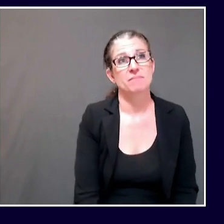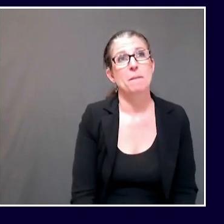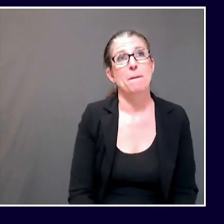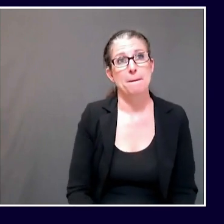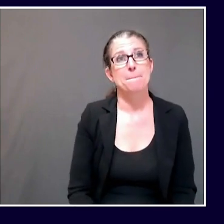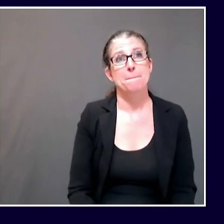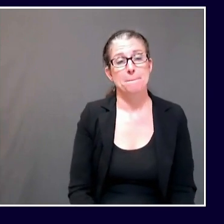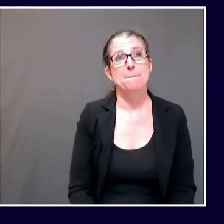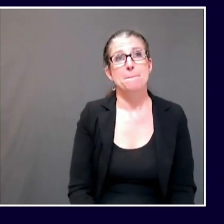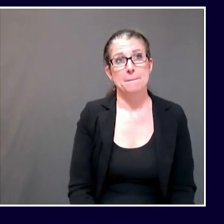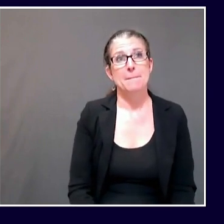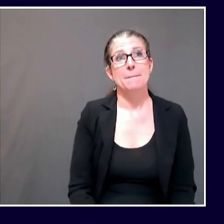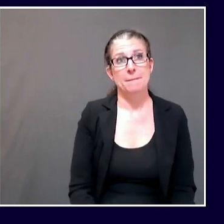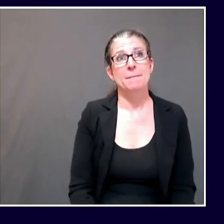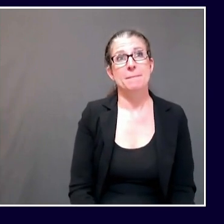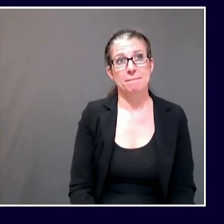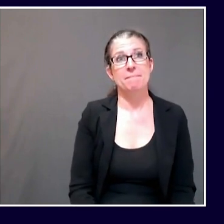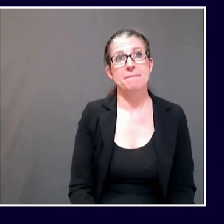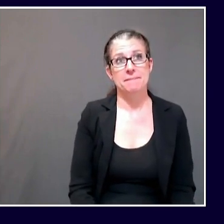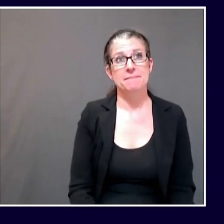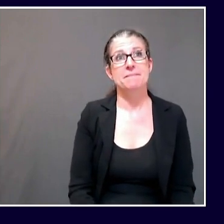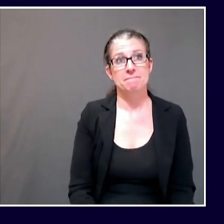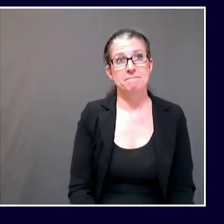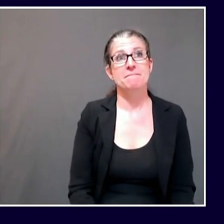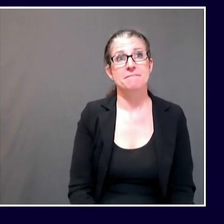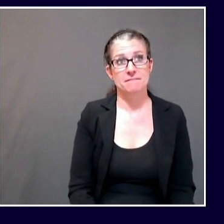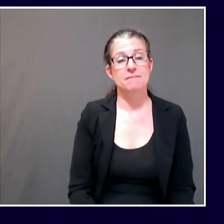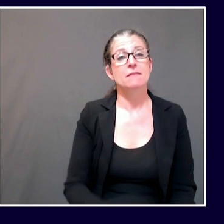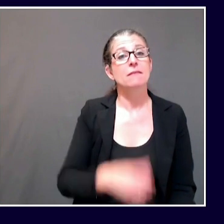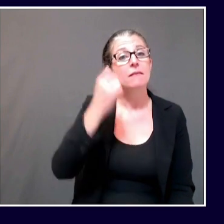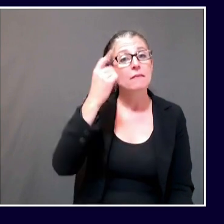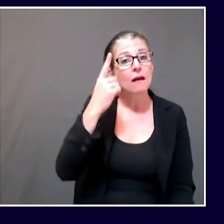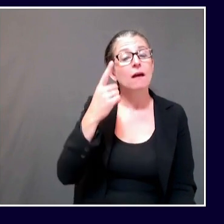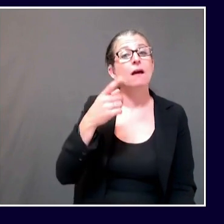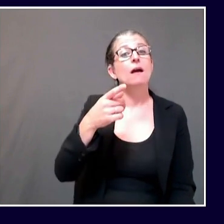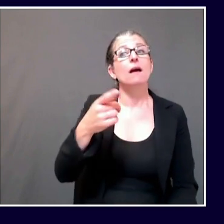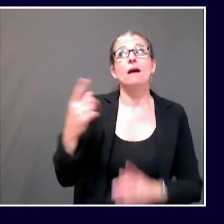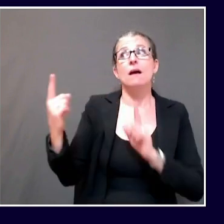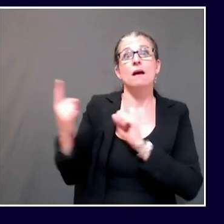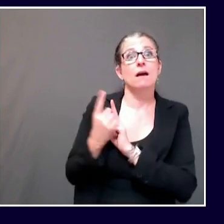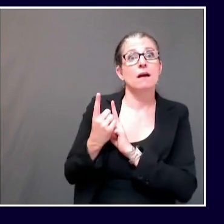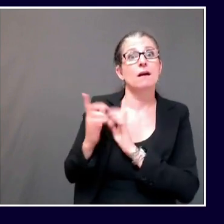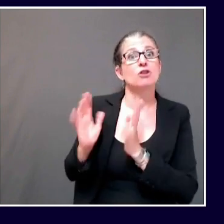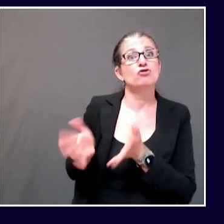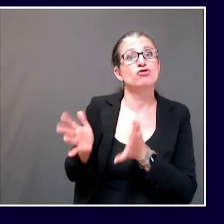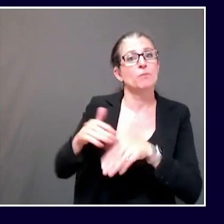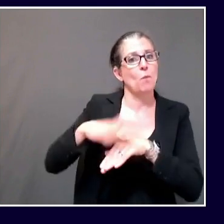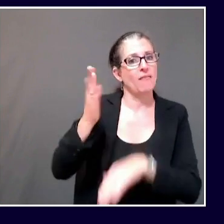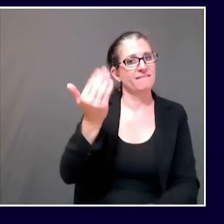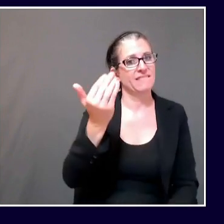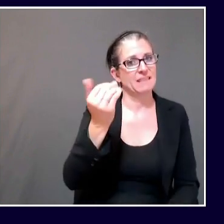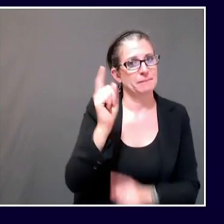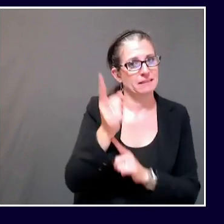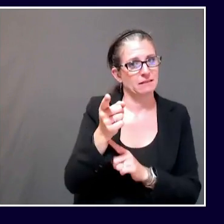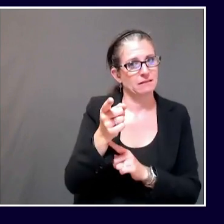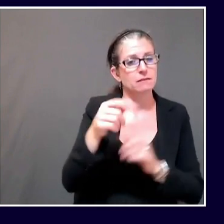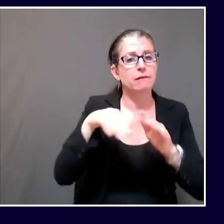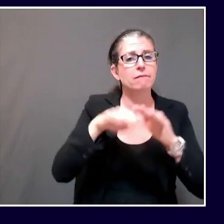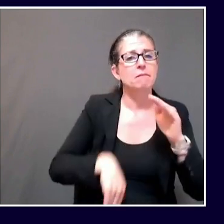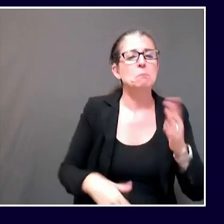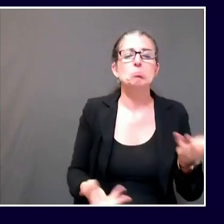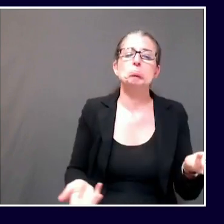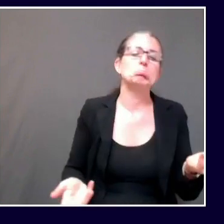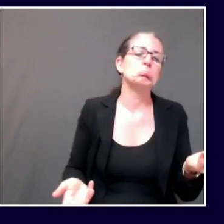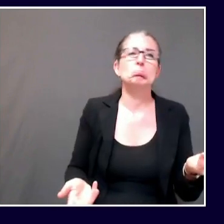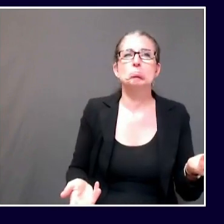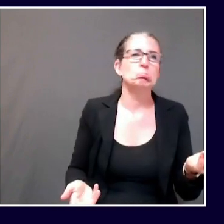more than 15 minutes within 6 feet, you've got to be in quarantine irrespective of what your test results are. If